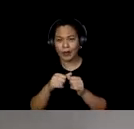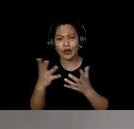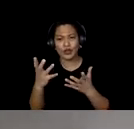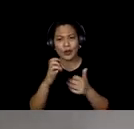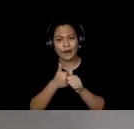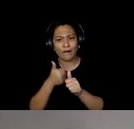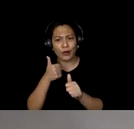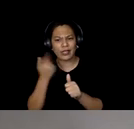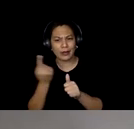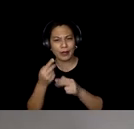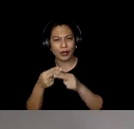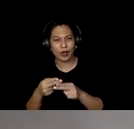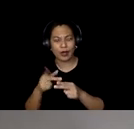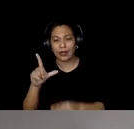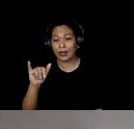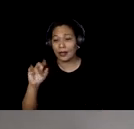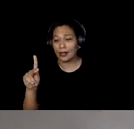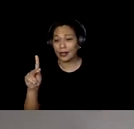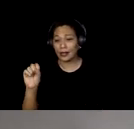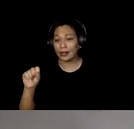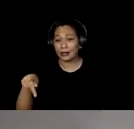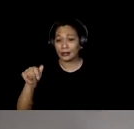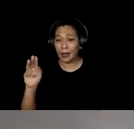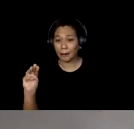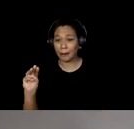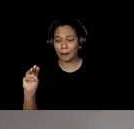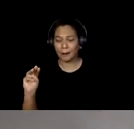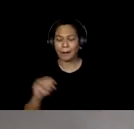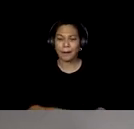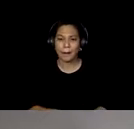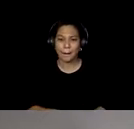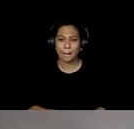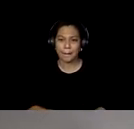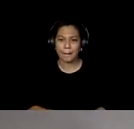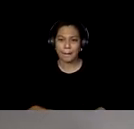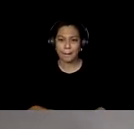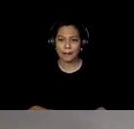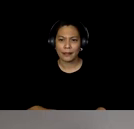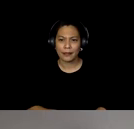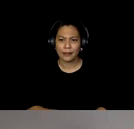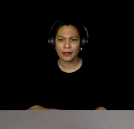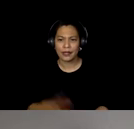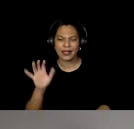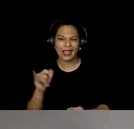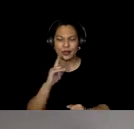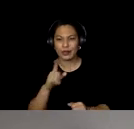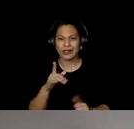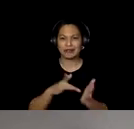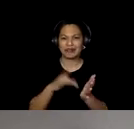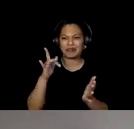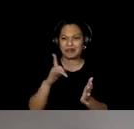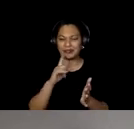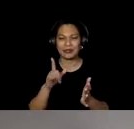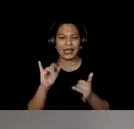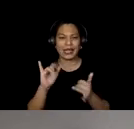something which is called link spamming. So it's sort of like gimmicky, scammy things of the ways